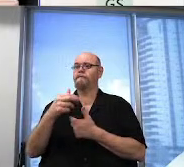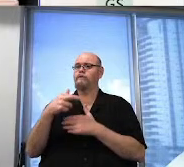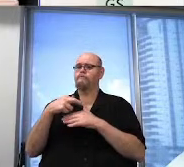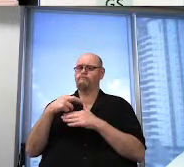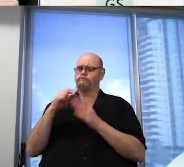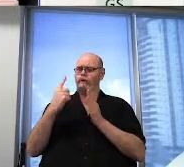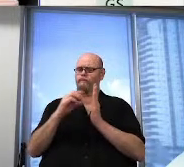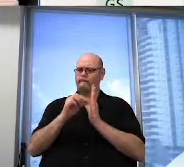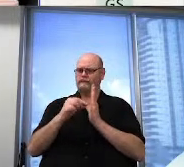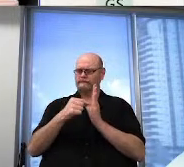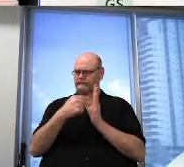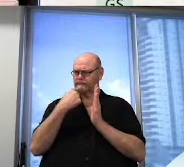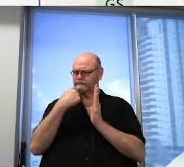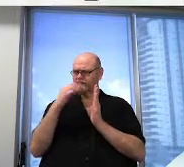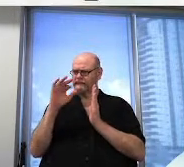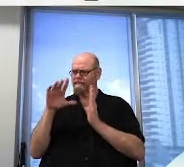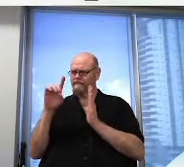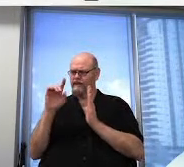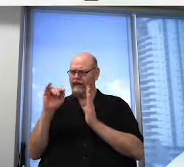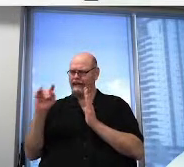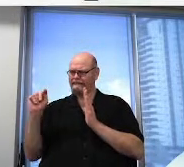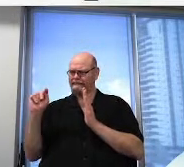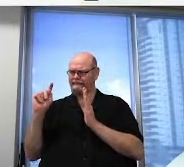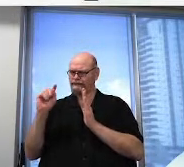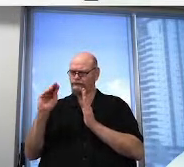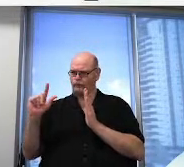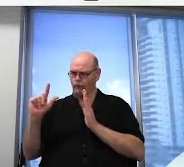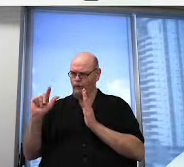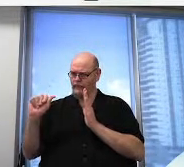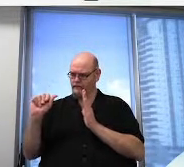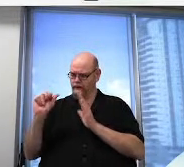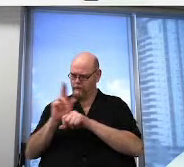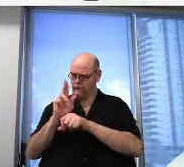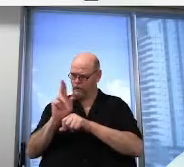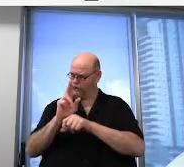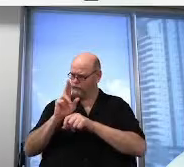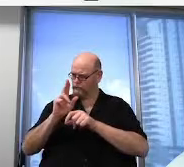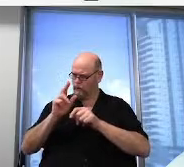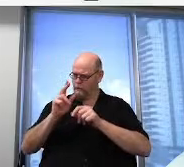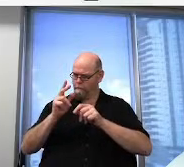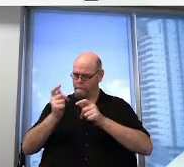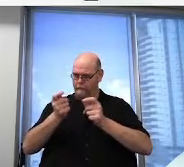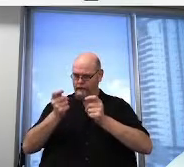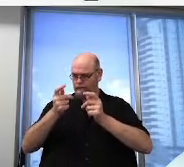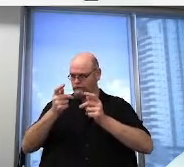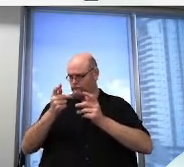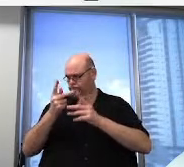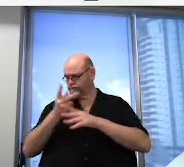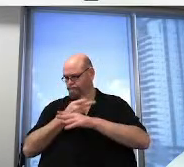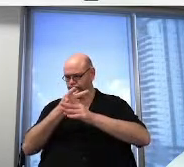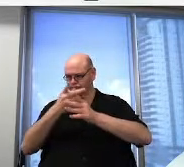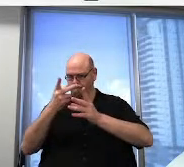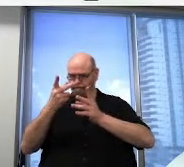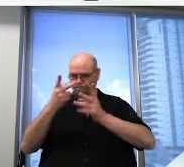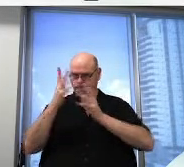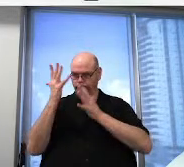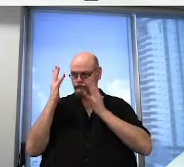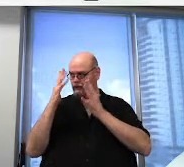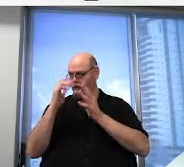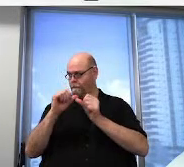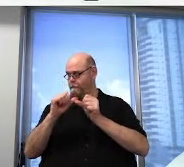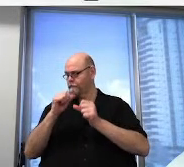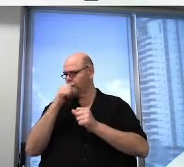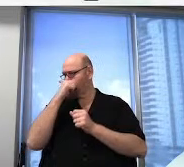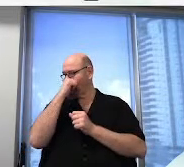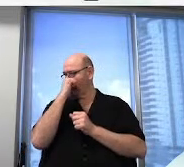quote, field-enabled IT tool to manage vegetation work. Are you familiar with that concept, sir? Yes, I am.